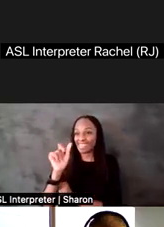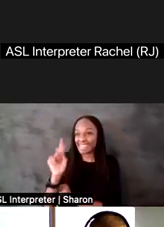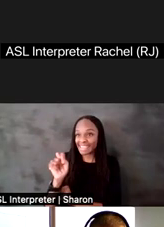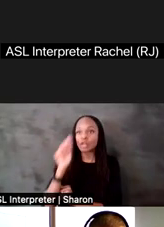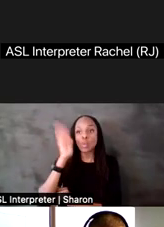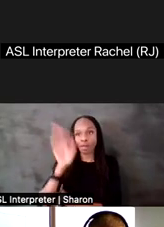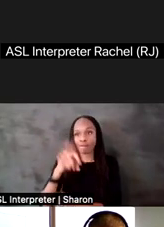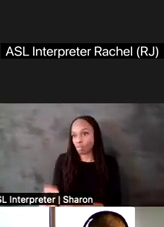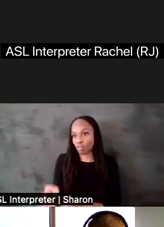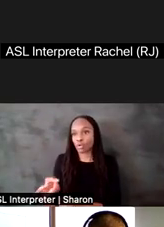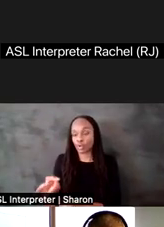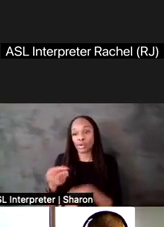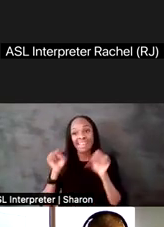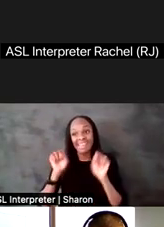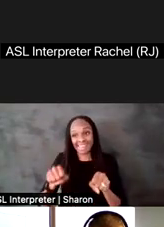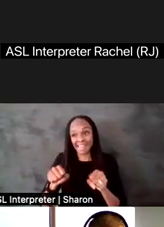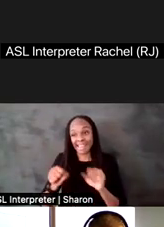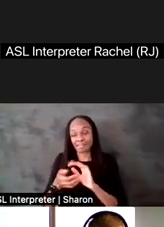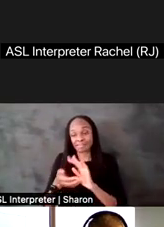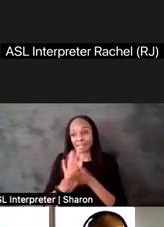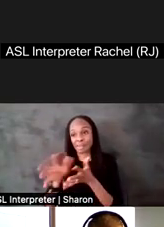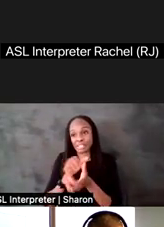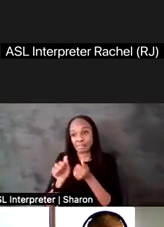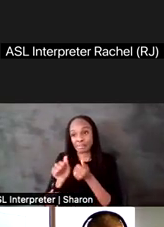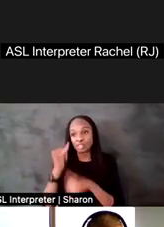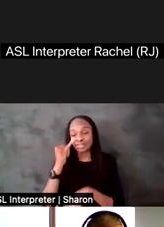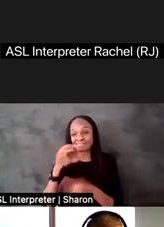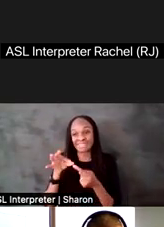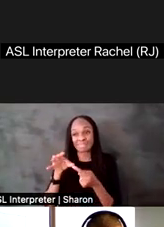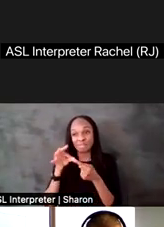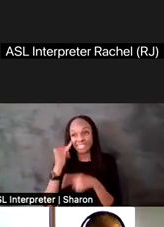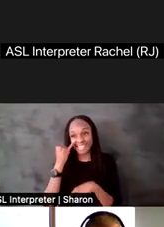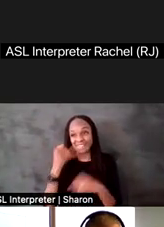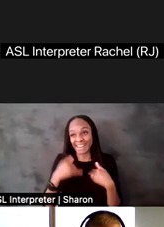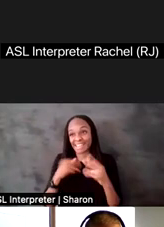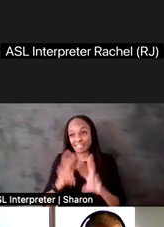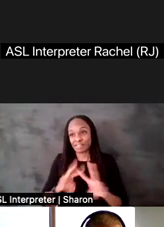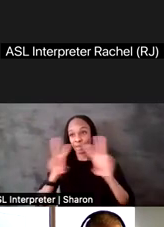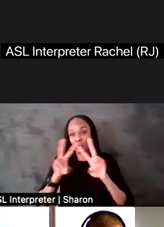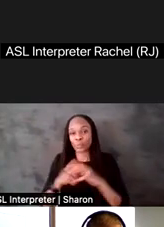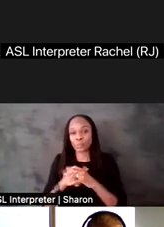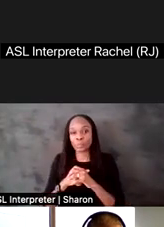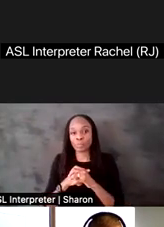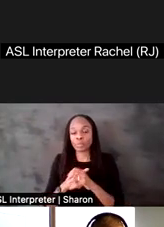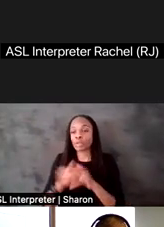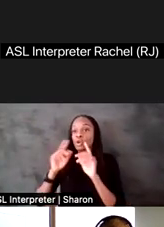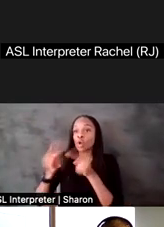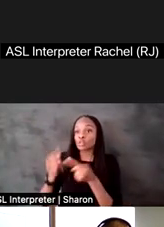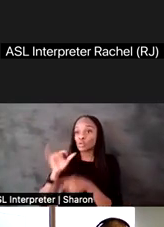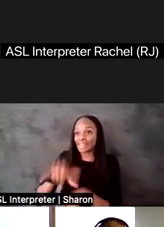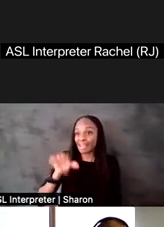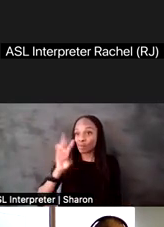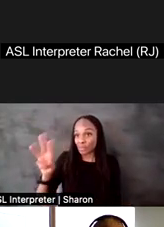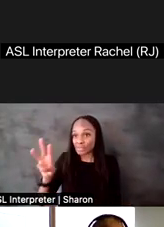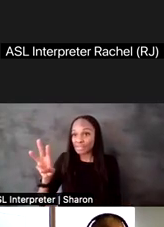over and it could get damaged, especially if it's something that's valuable as well. So go to earthquakecountry.org/step